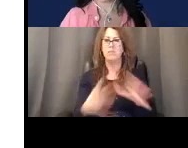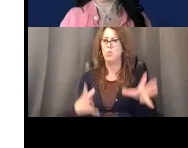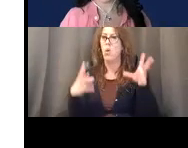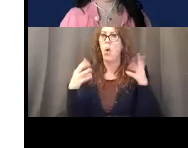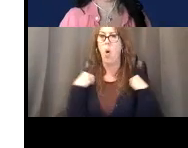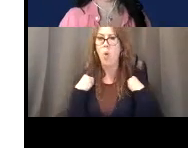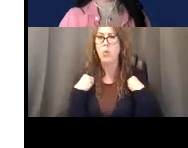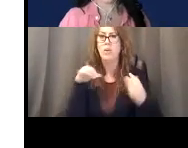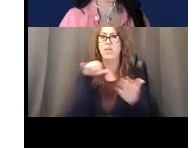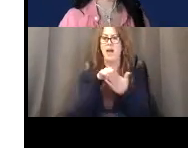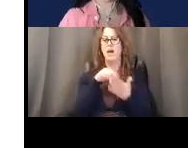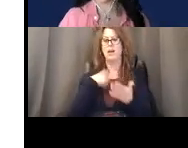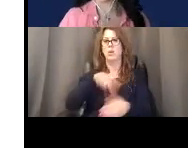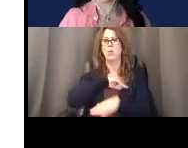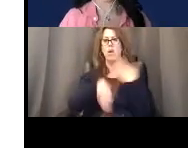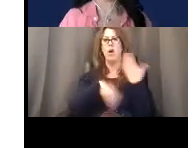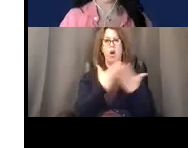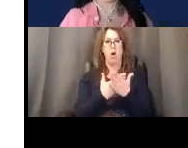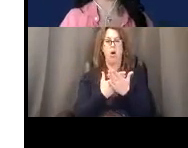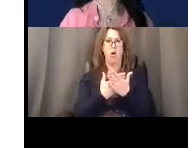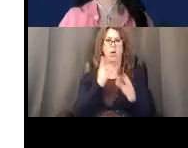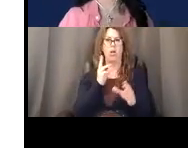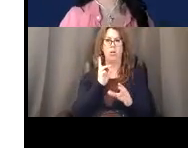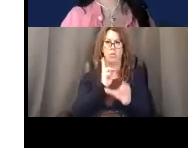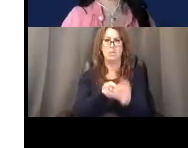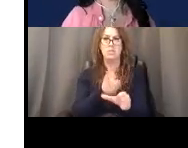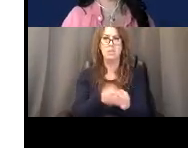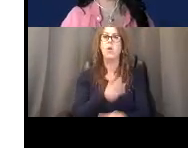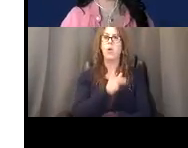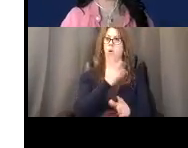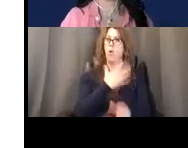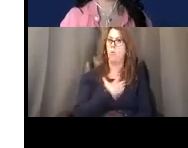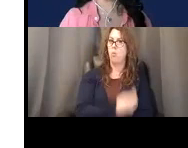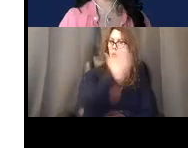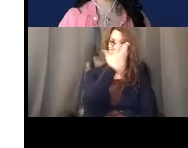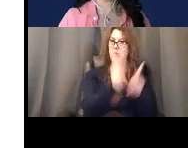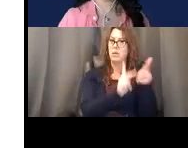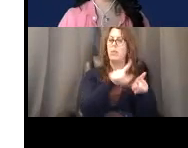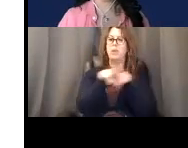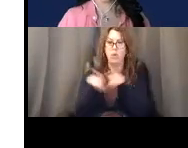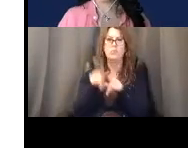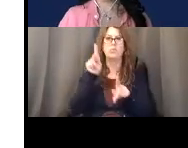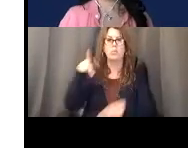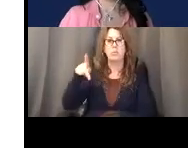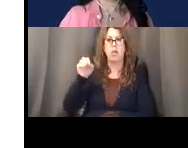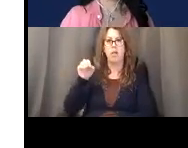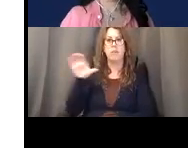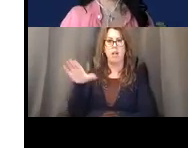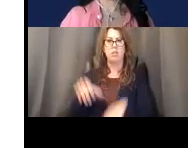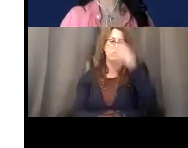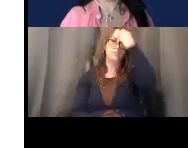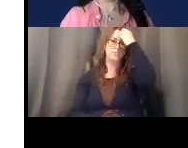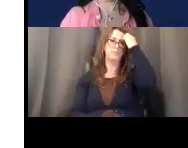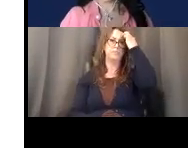participate in this, white people as well as people of color. And so part of this is also, we want to like take